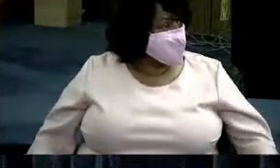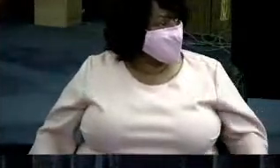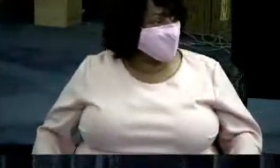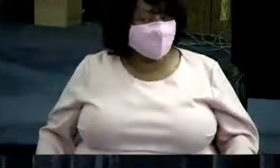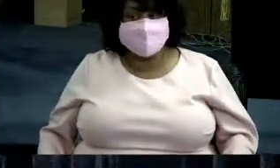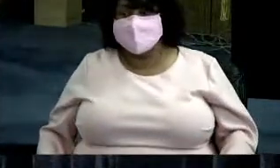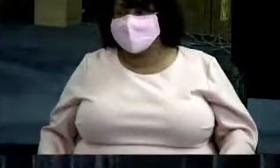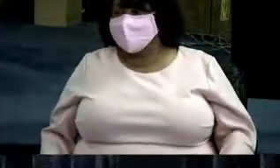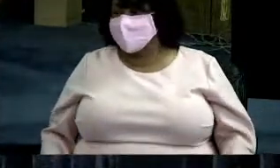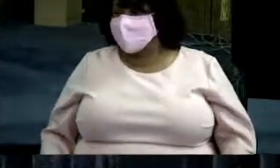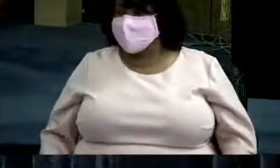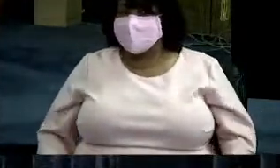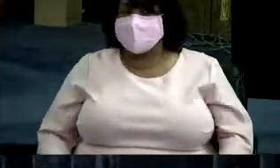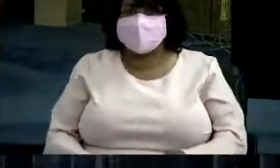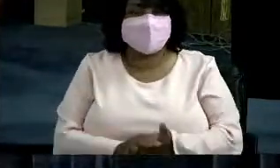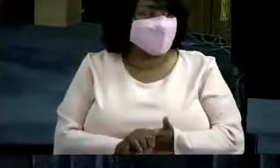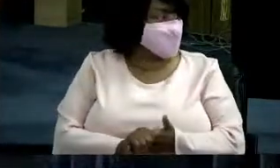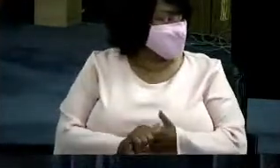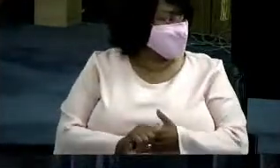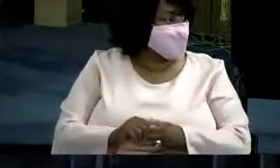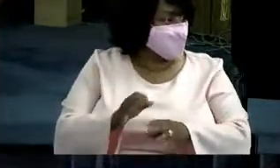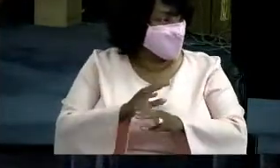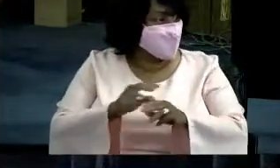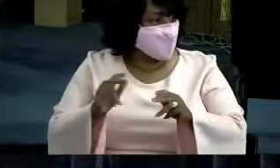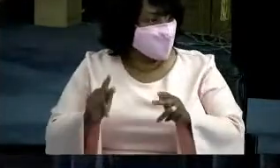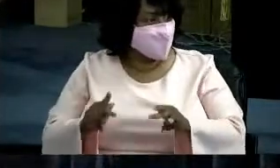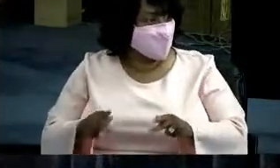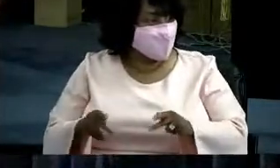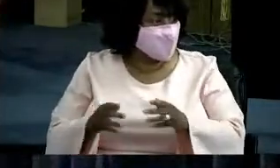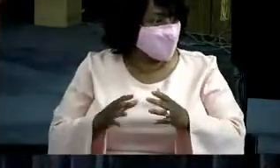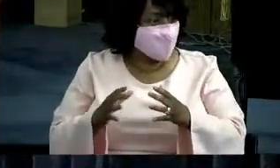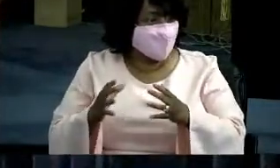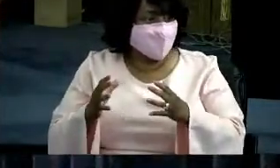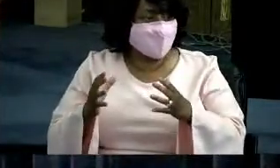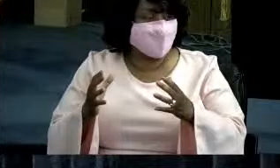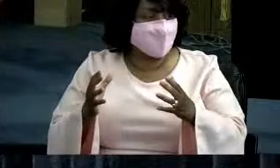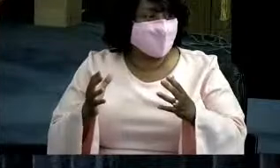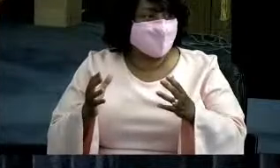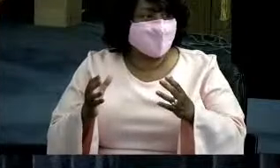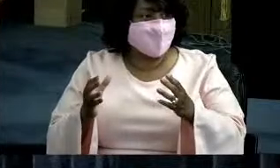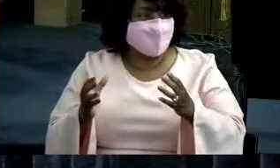Hallelujah. Lord, we bless your name. Nobody